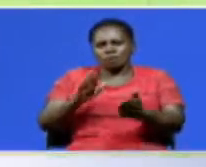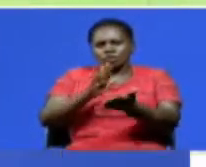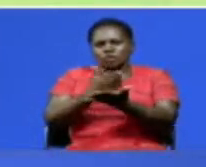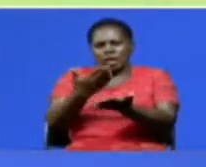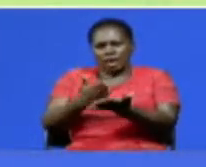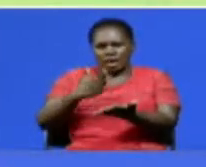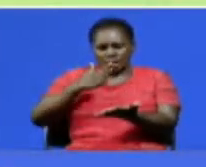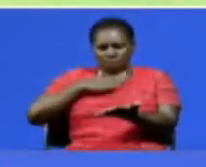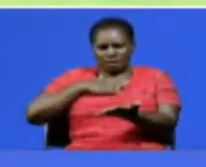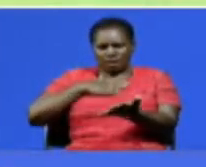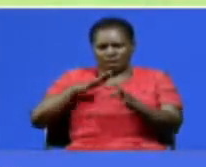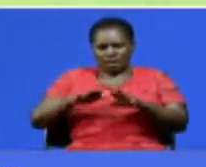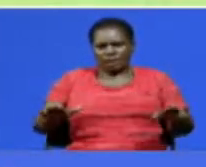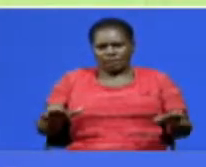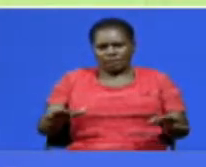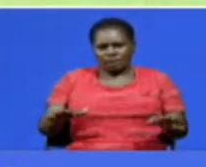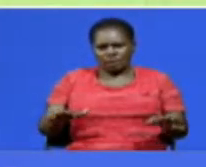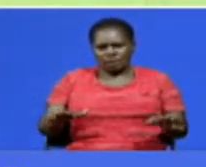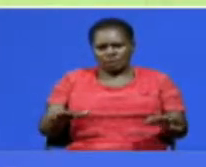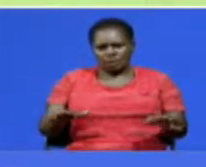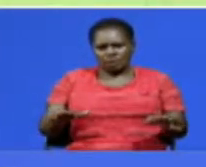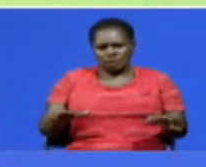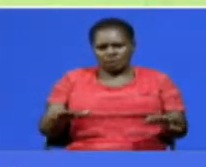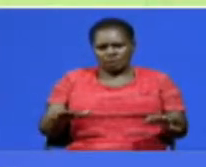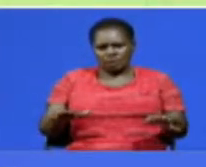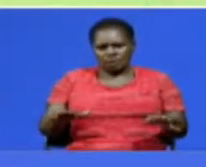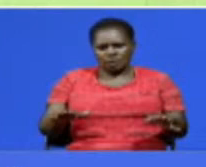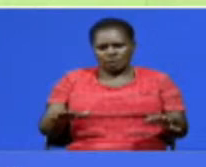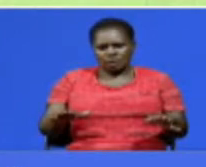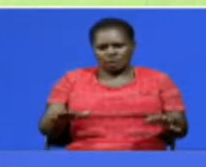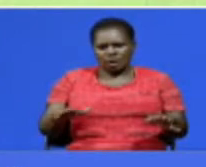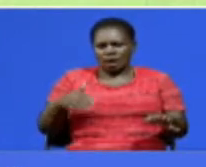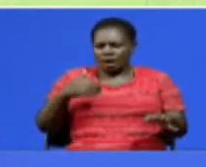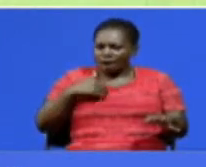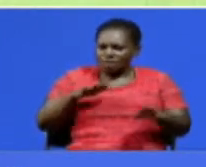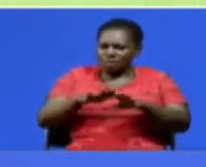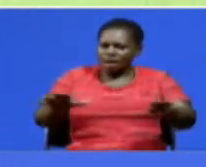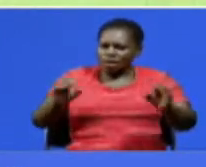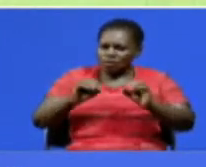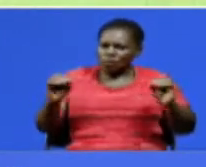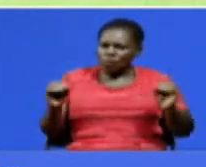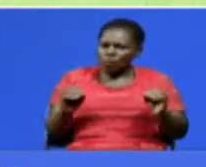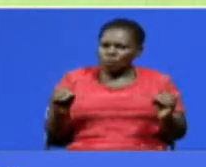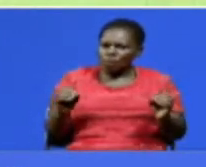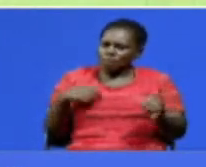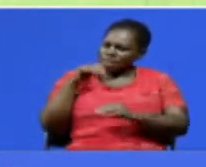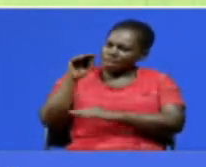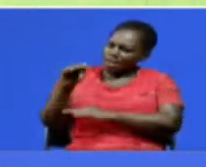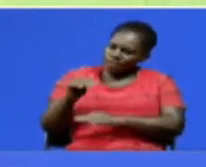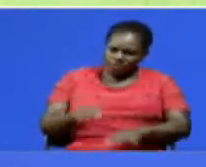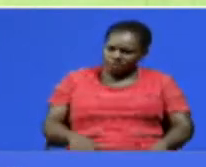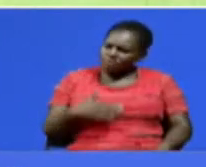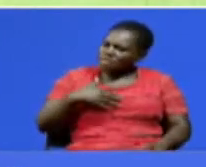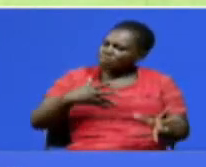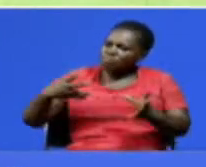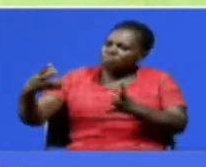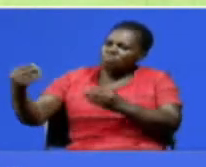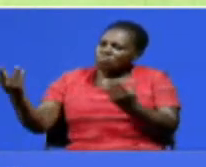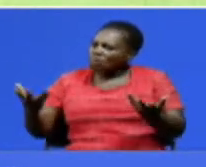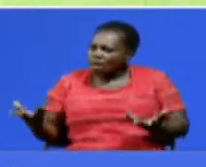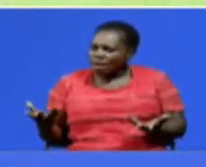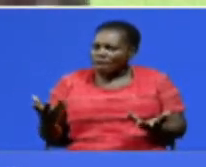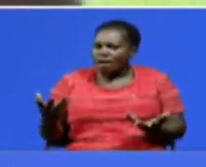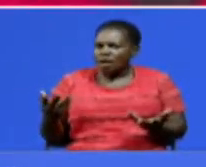waligawiwa shamba yangu. Na ni hako unasikia kaiko mteremko. Ati mimi sina mahali. Ndio nikawauliza mimi nitaenda wapi.